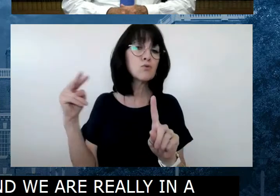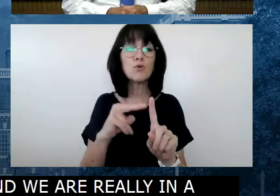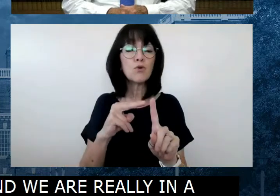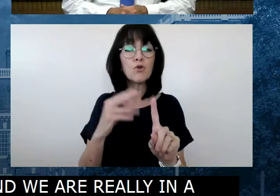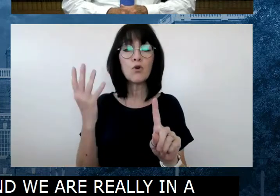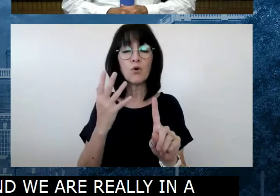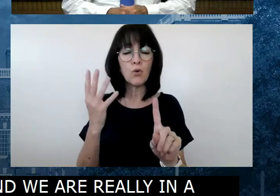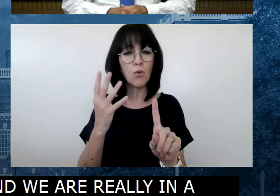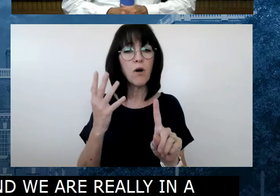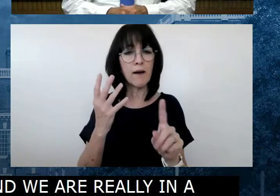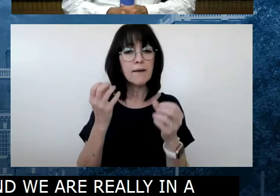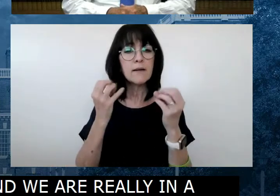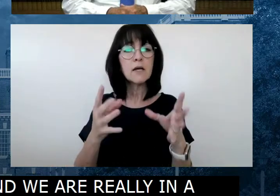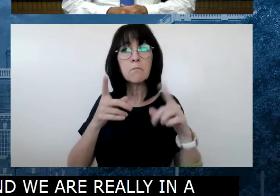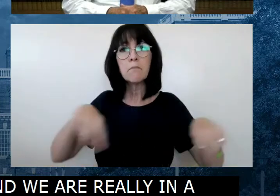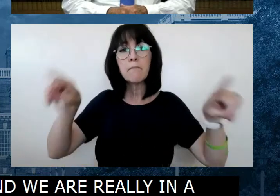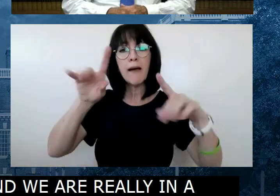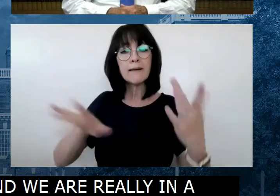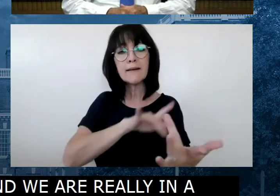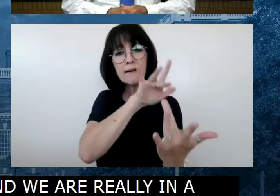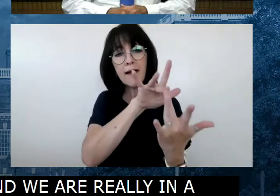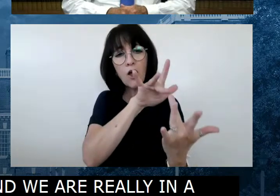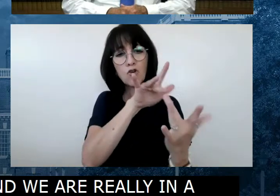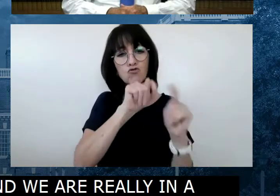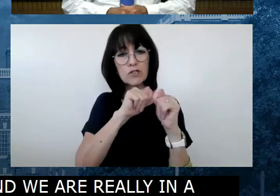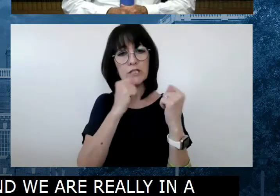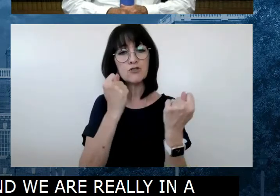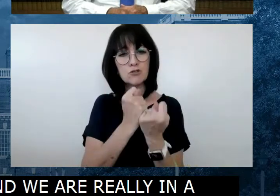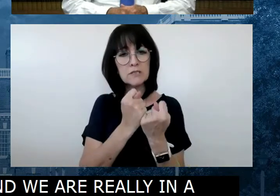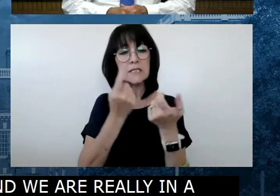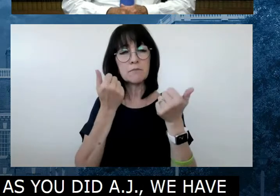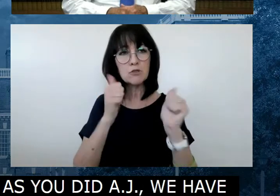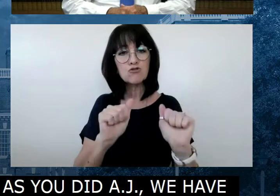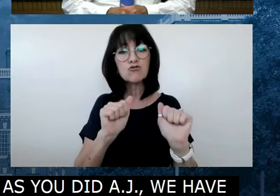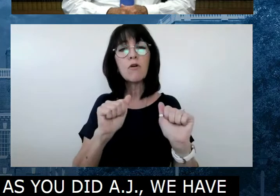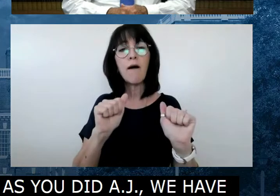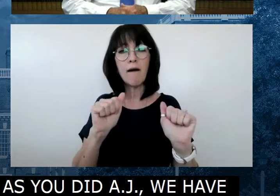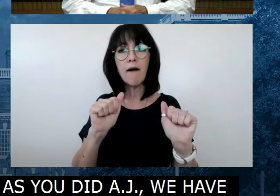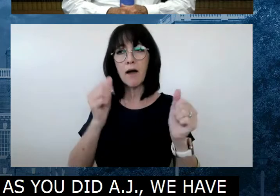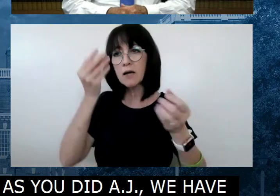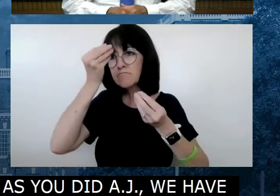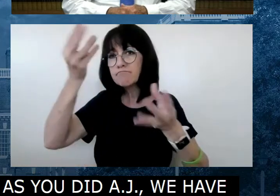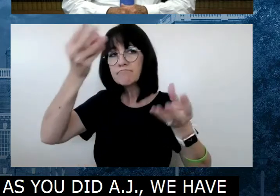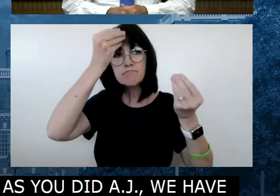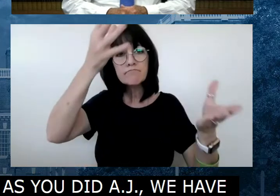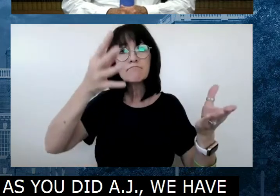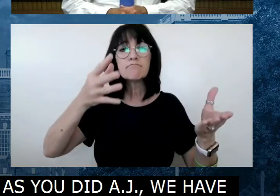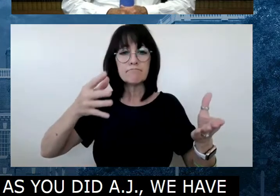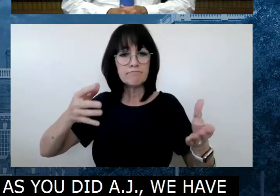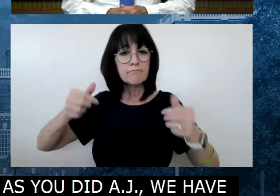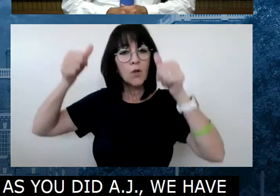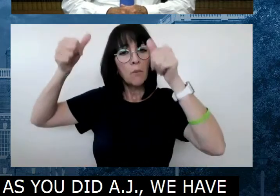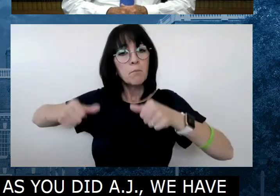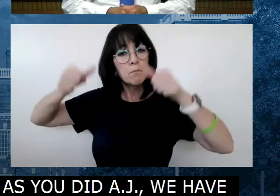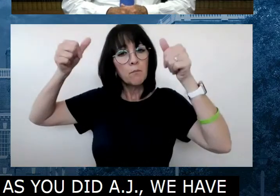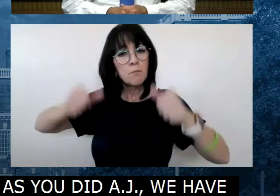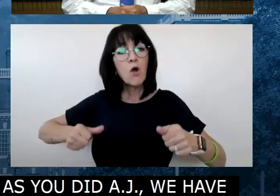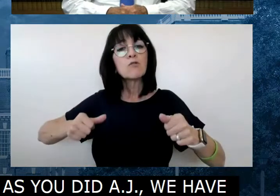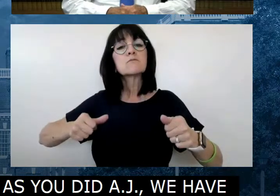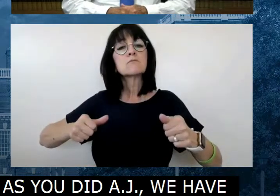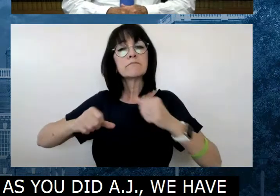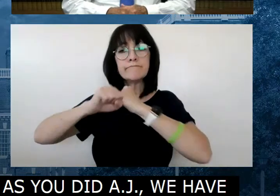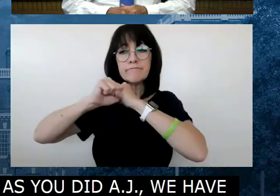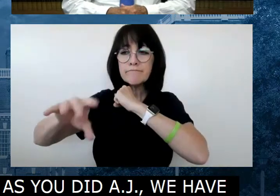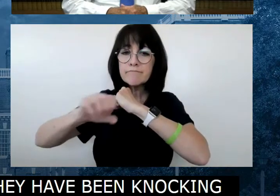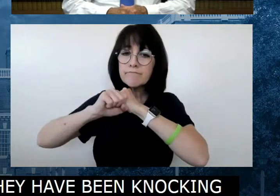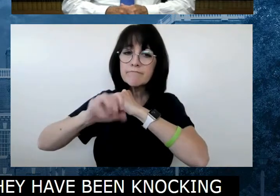and his community outreach team has been knocking on doors, hanging out flyers for months now. really pulling